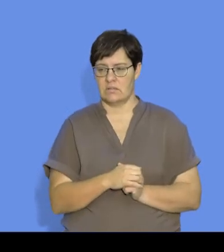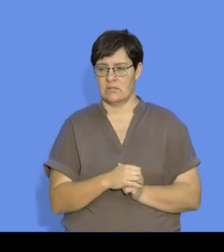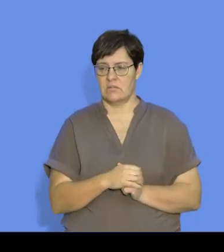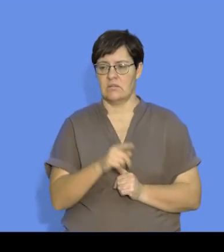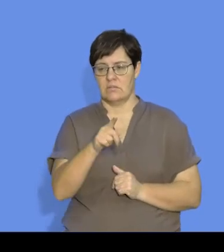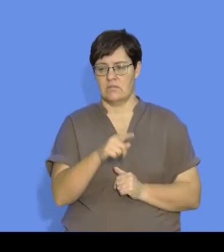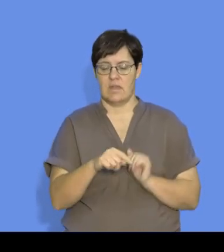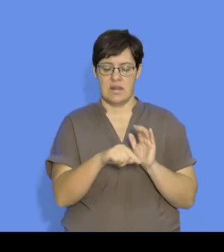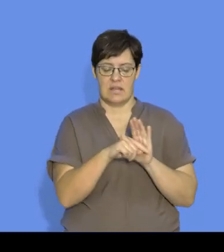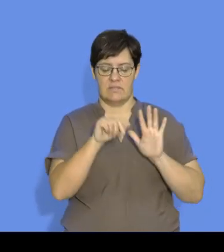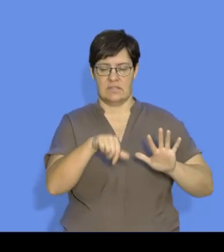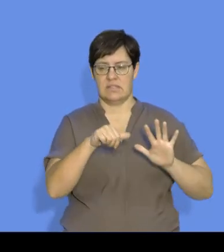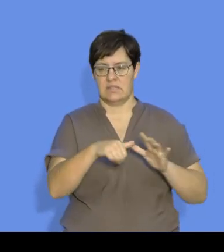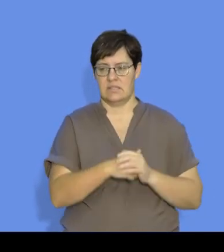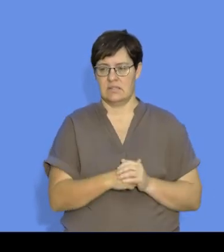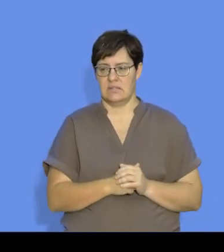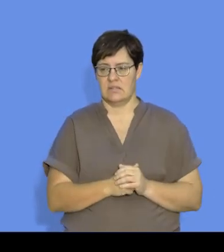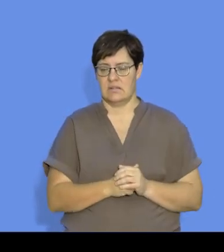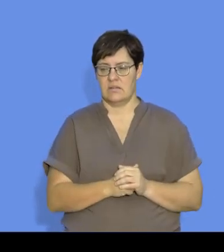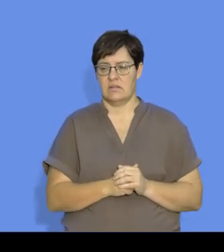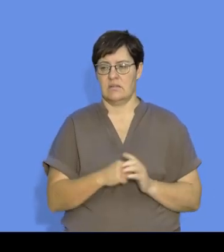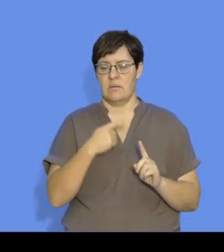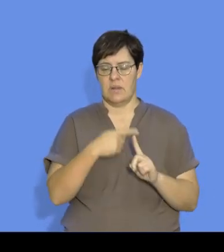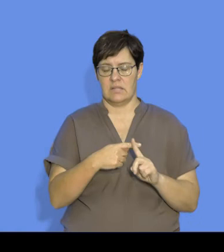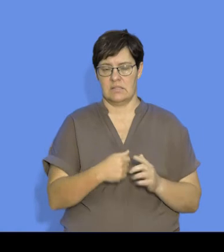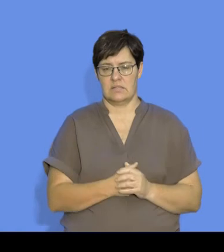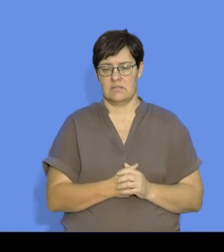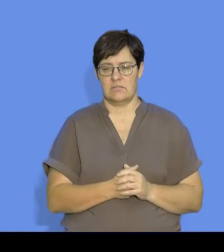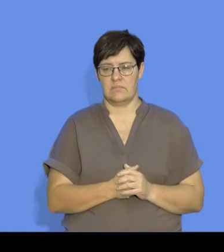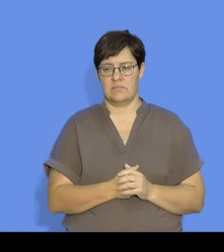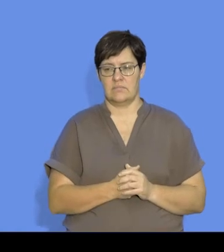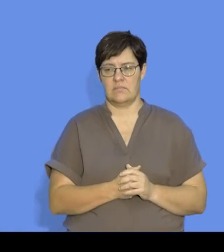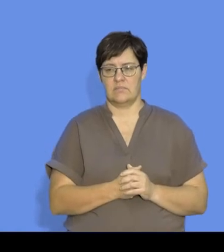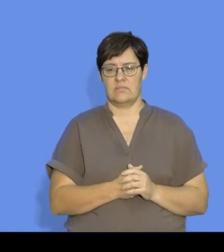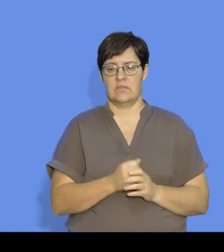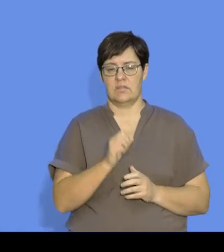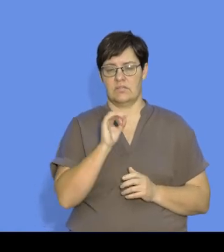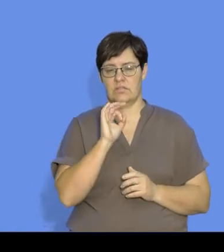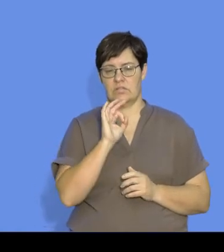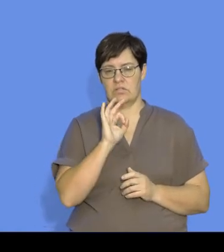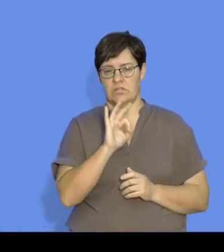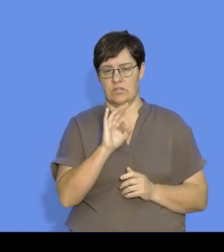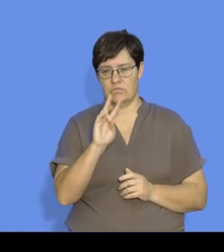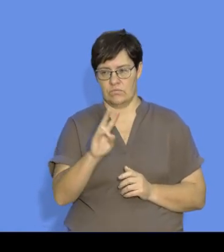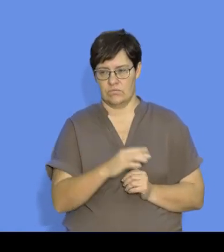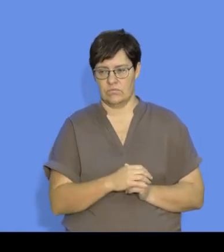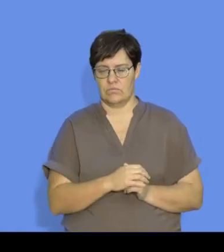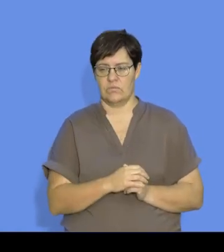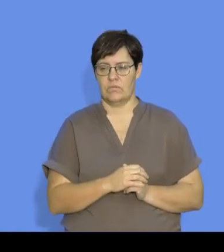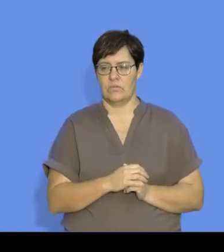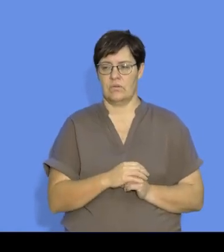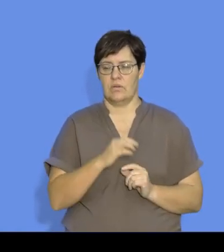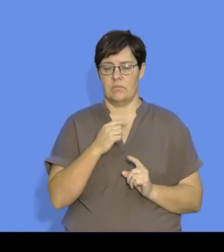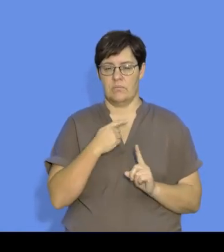here. So this will be negative 16 plus then 8 multiplied by 4 will then be